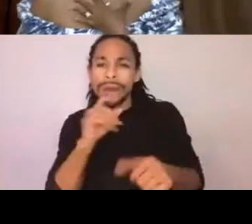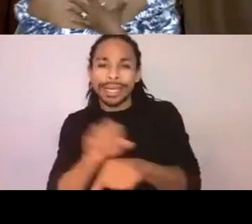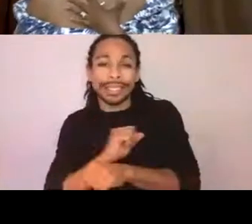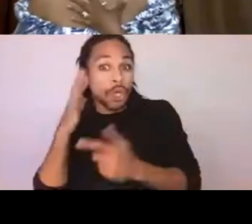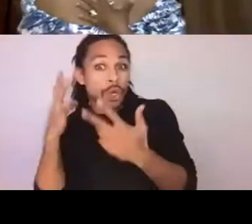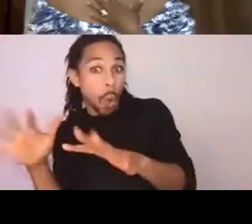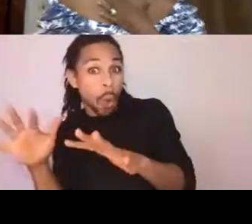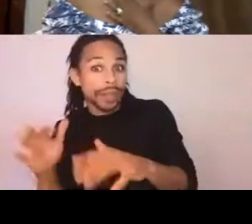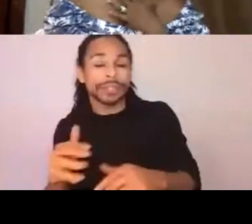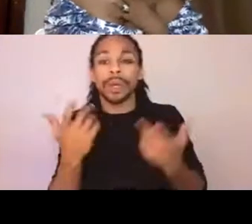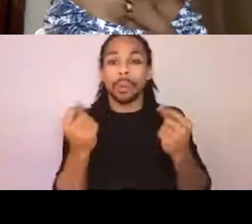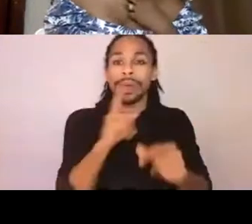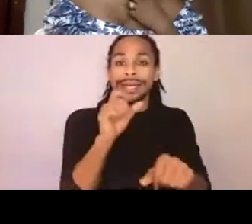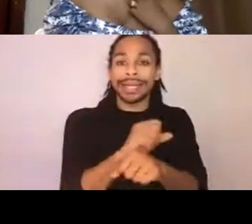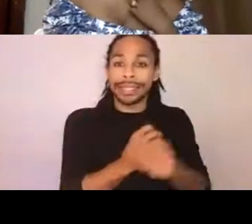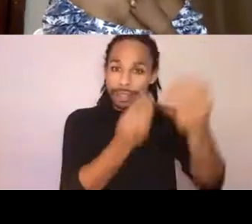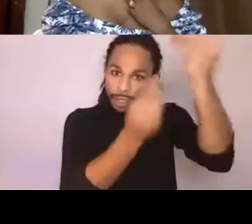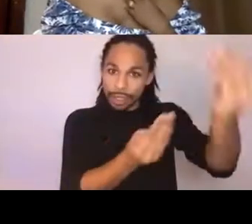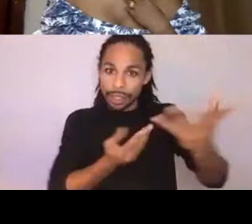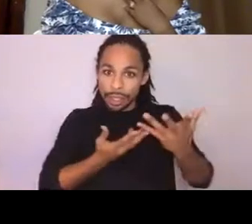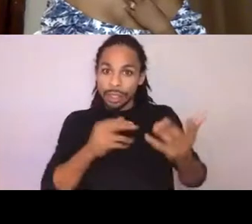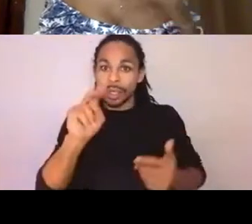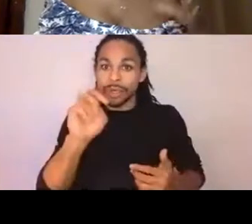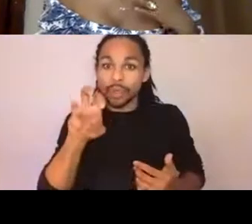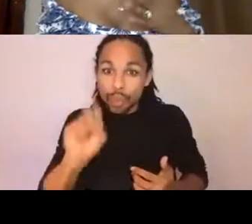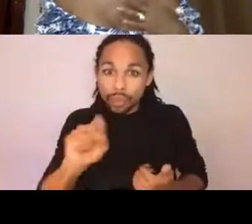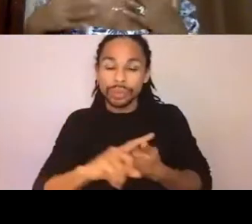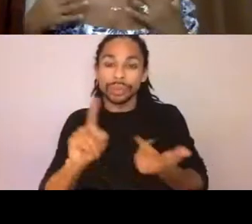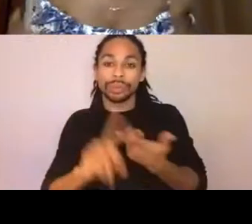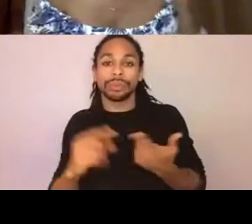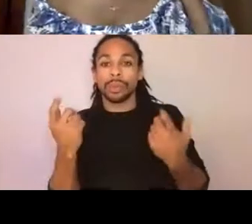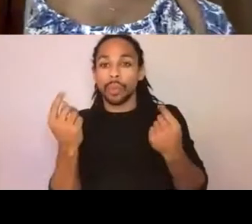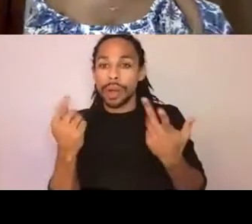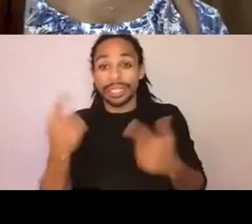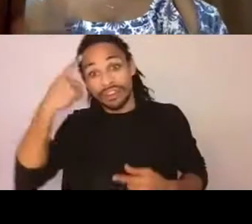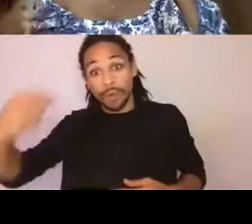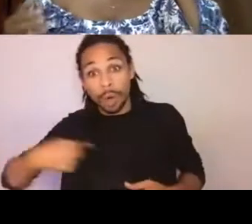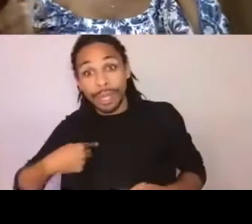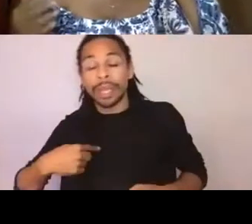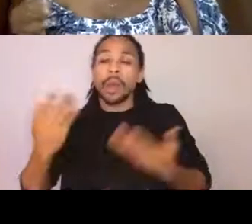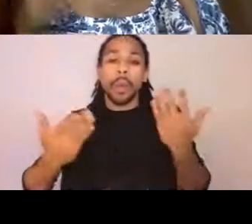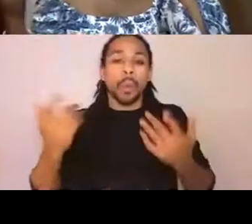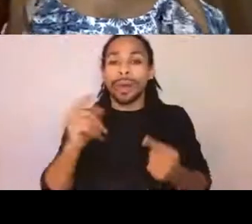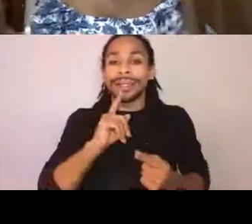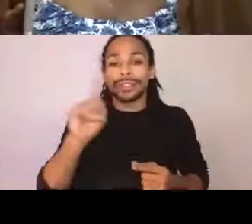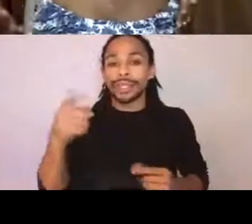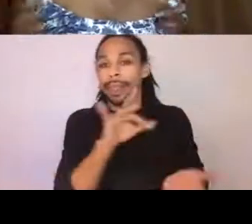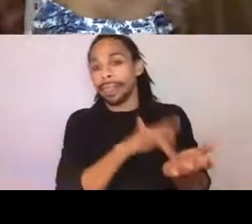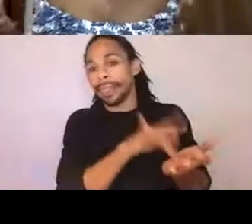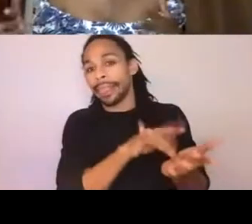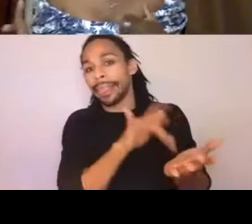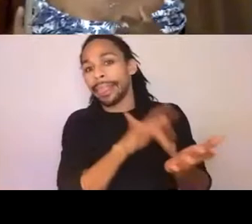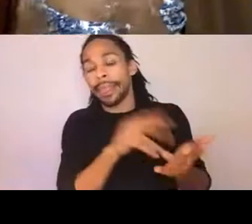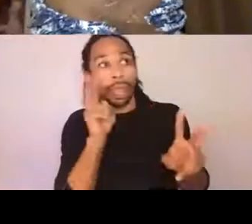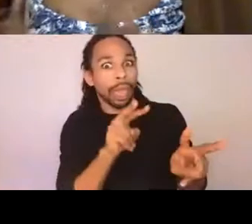is news, what is for me, and what is like clickbait. So a lot of the noise is